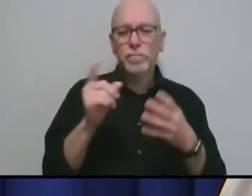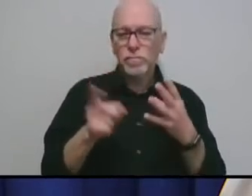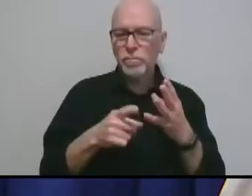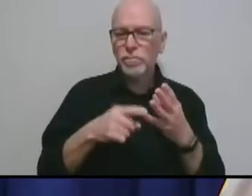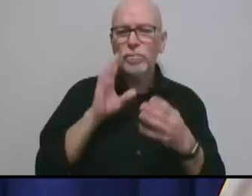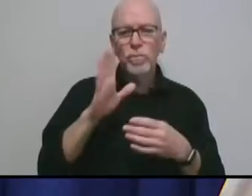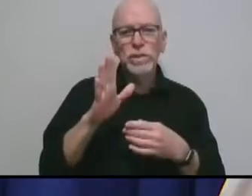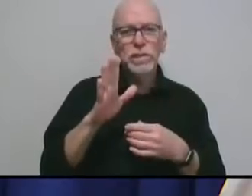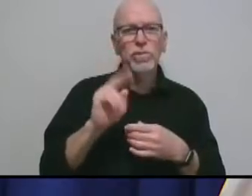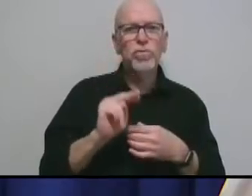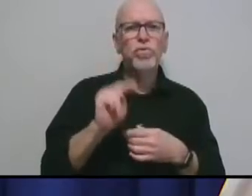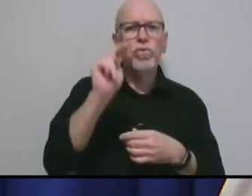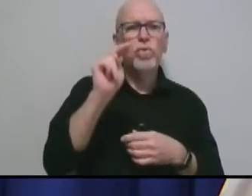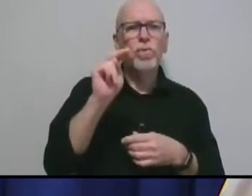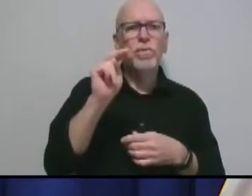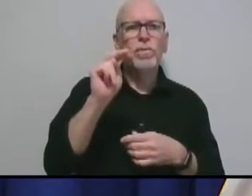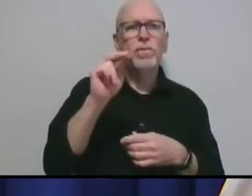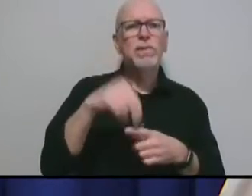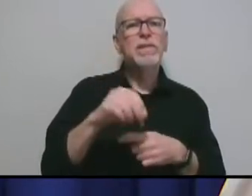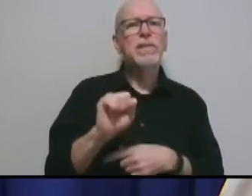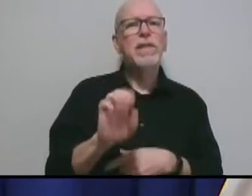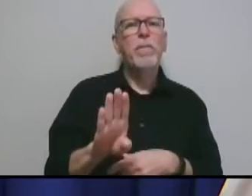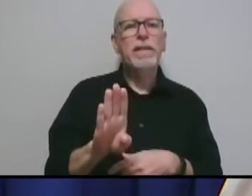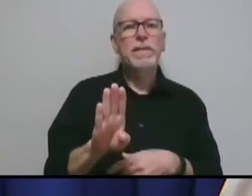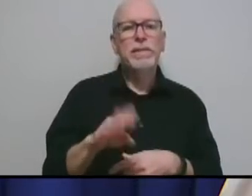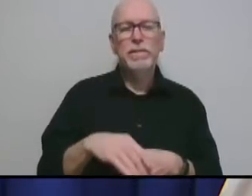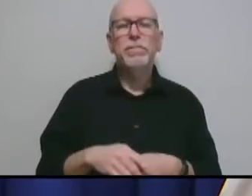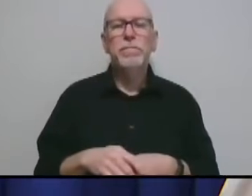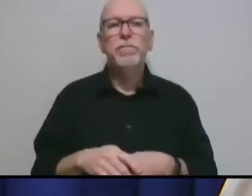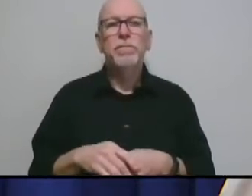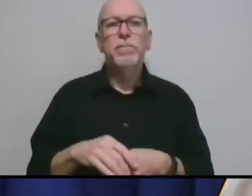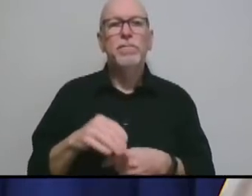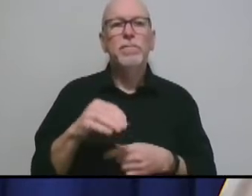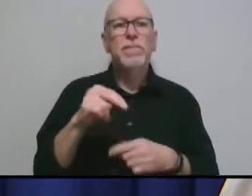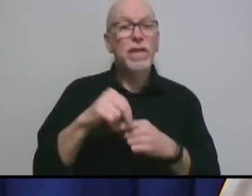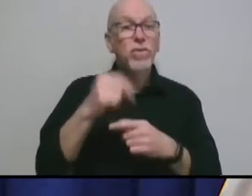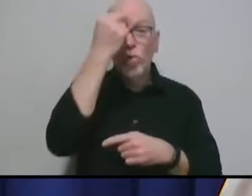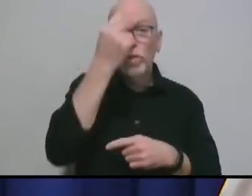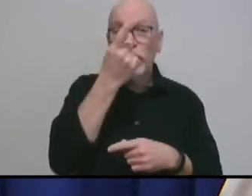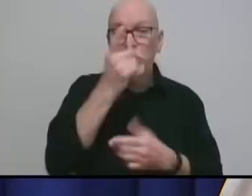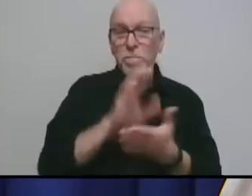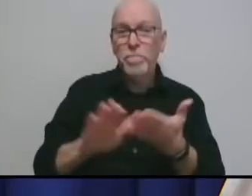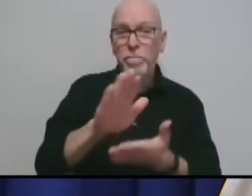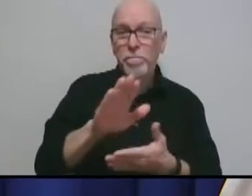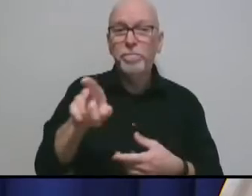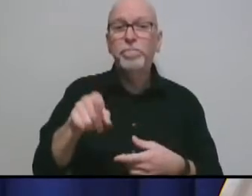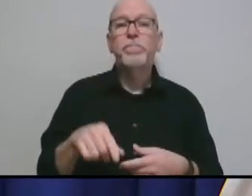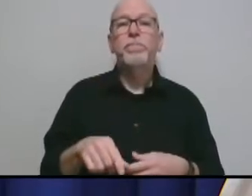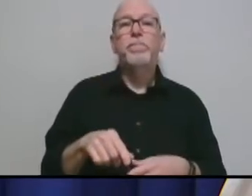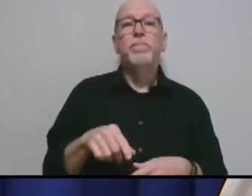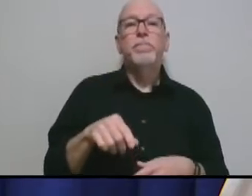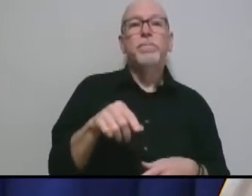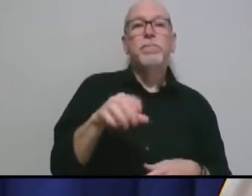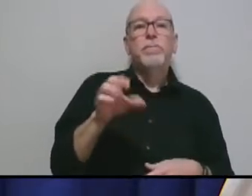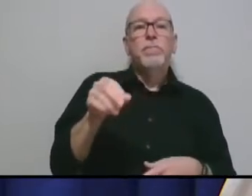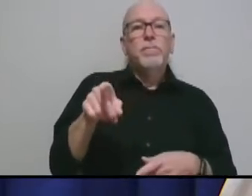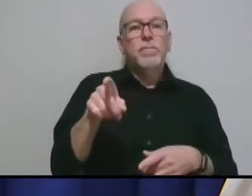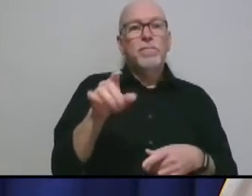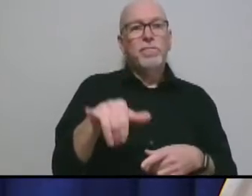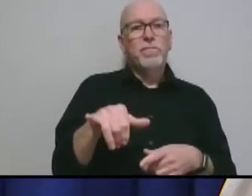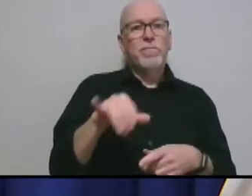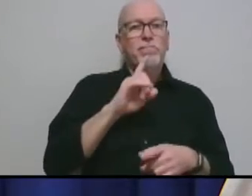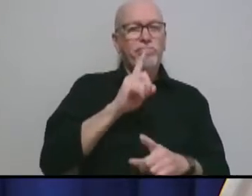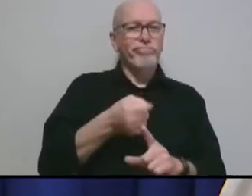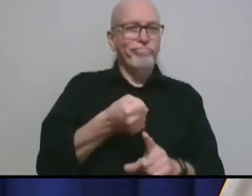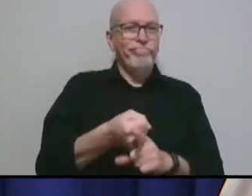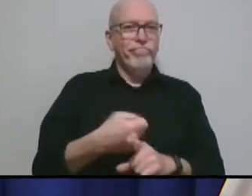north in South Bend at Notre Dame, and that really kind of hit home with